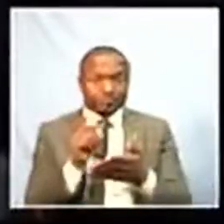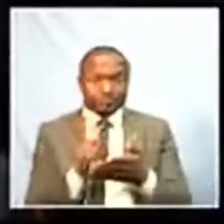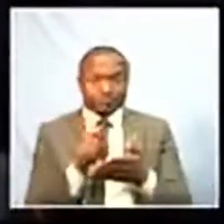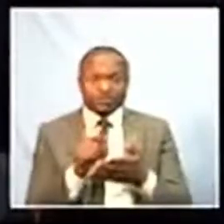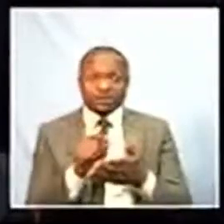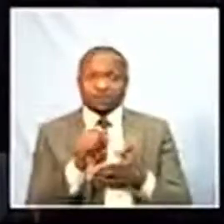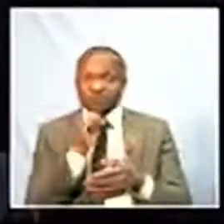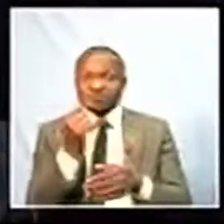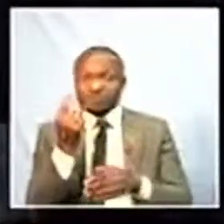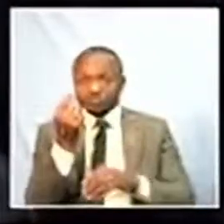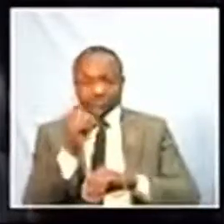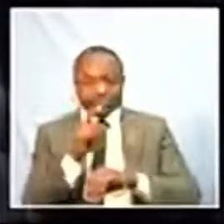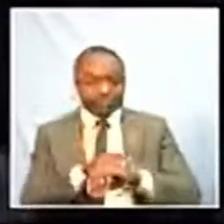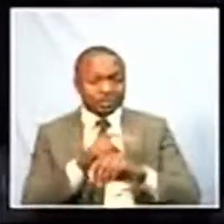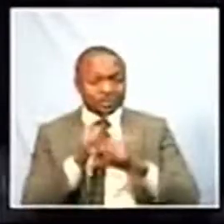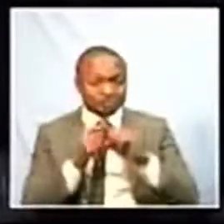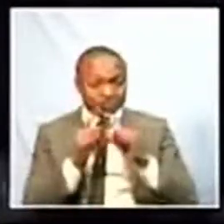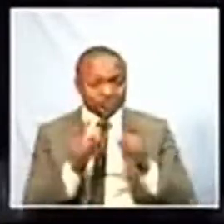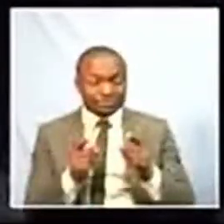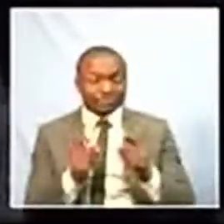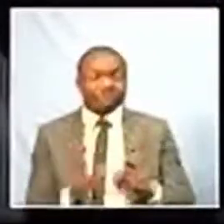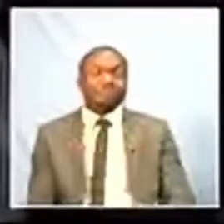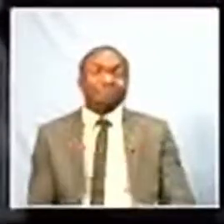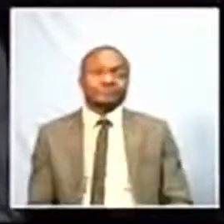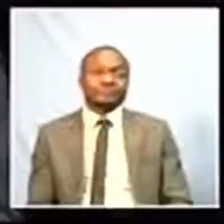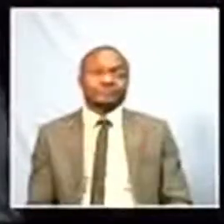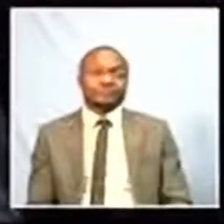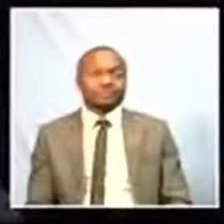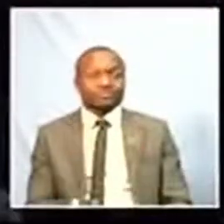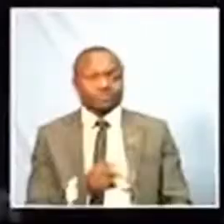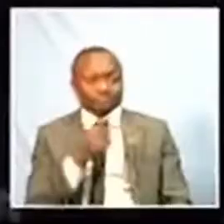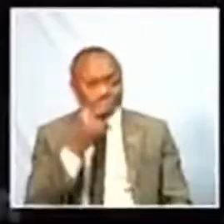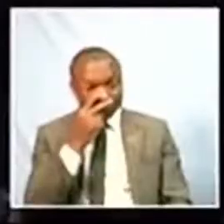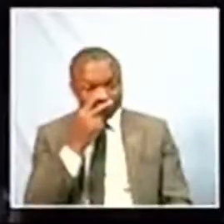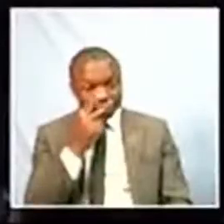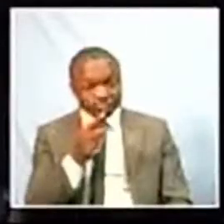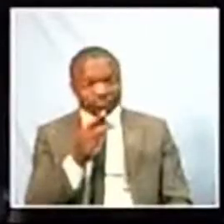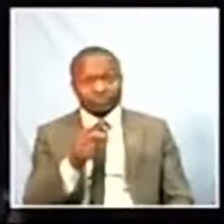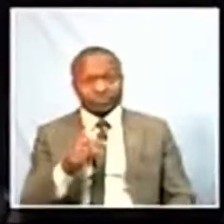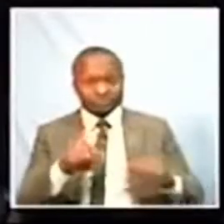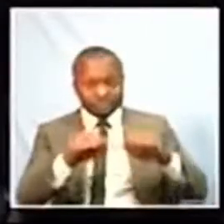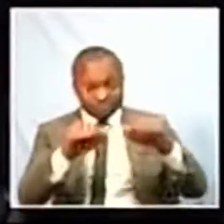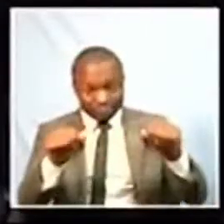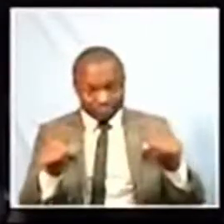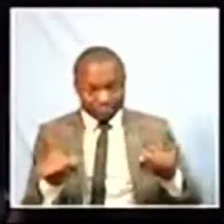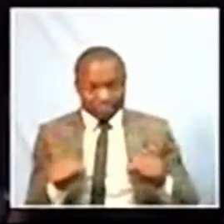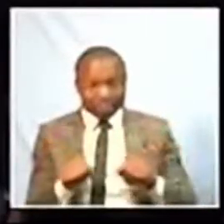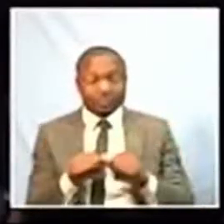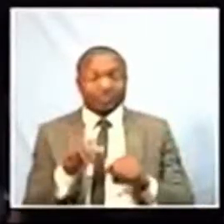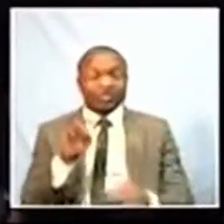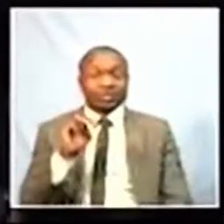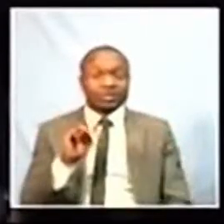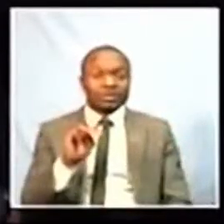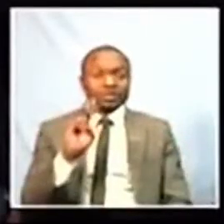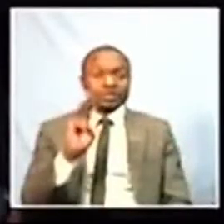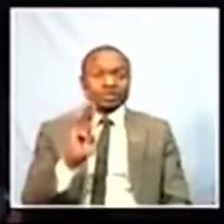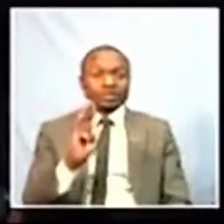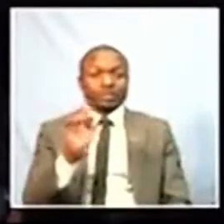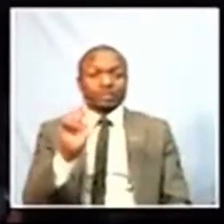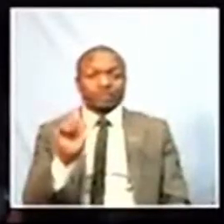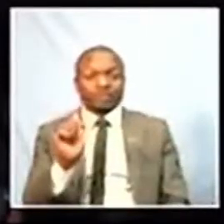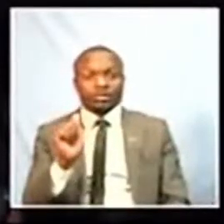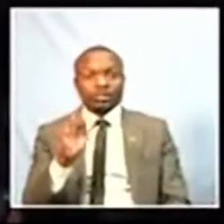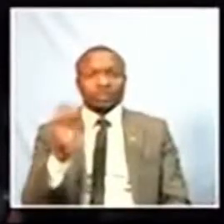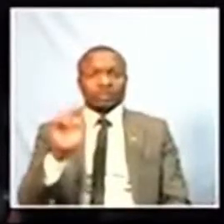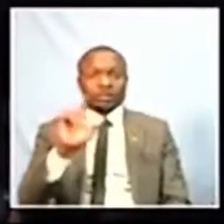at once, but however, when you look at the trend, as you have mentioned, Chair, for Mbabala, there are monitoring which